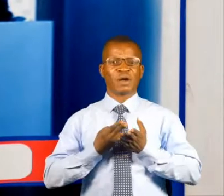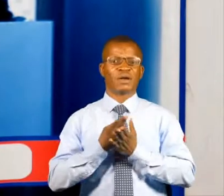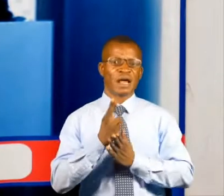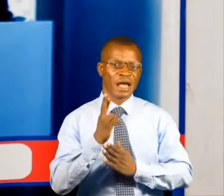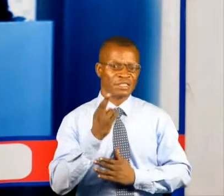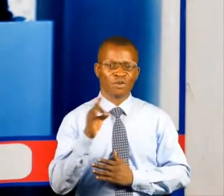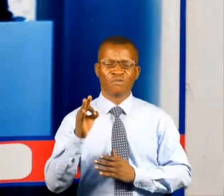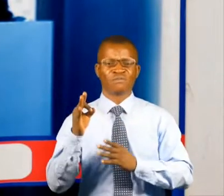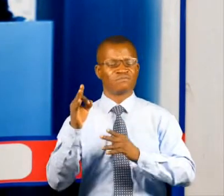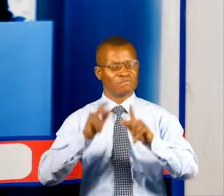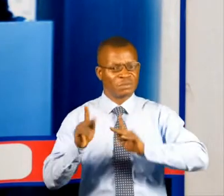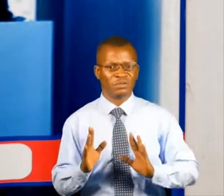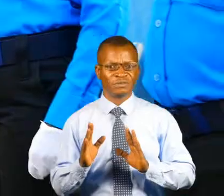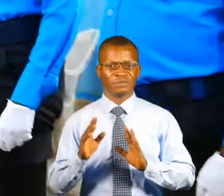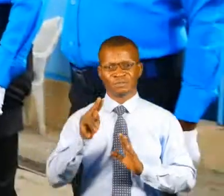of persons.